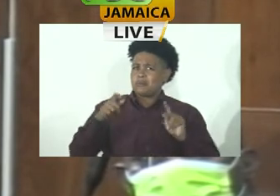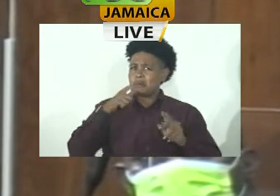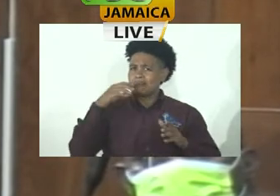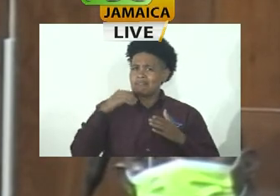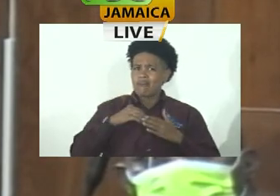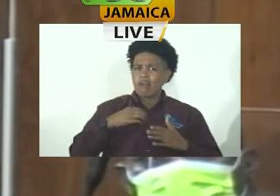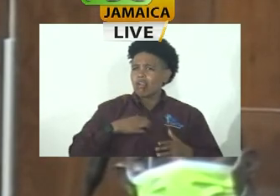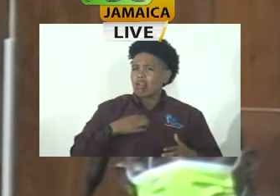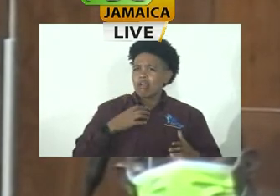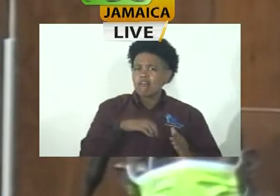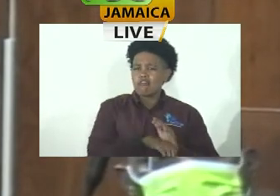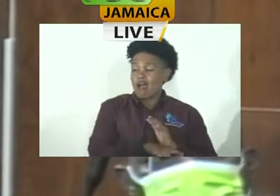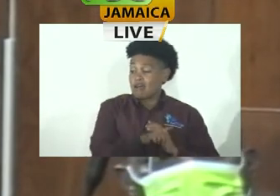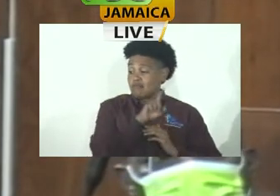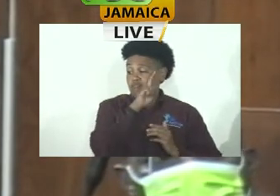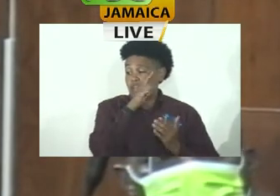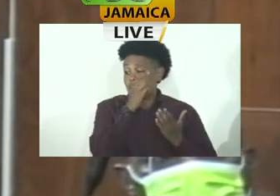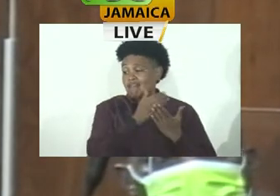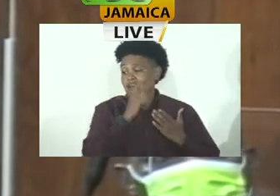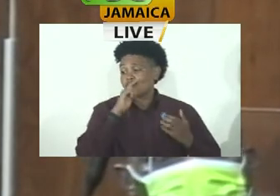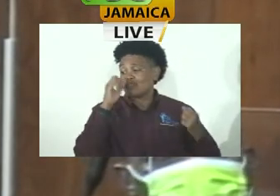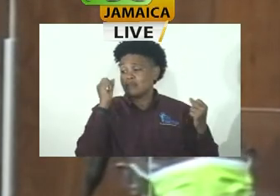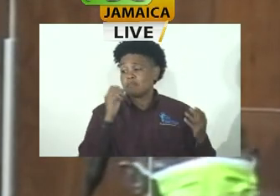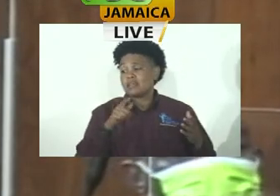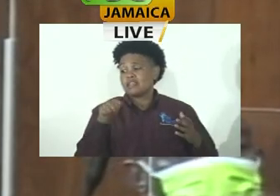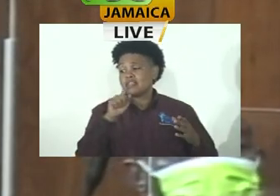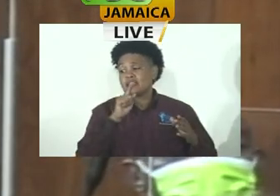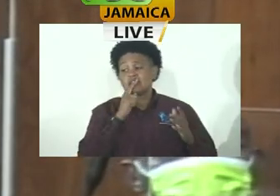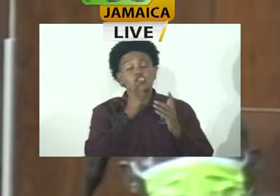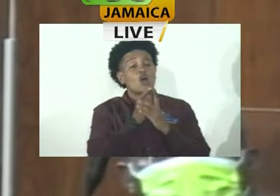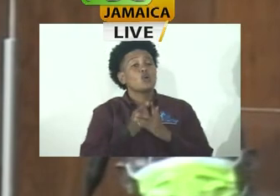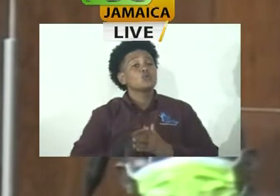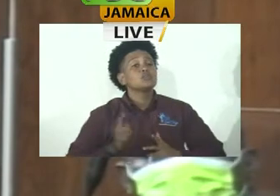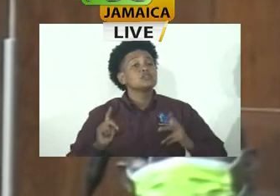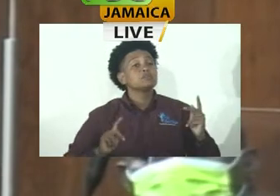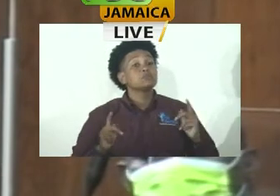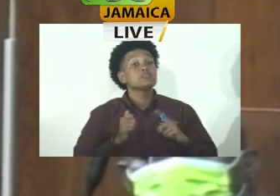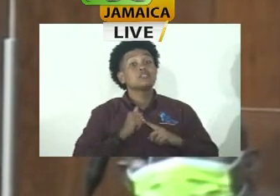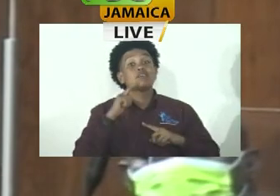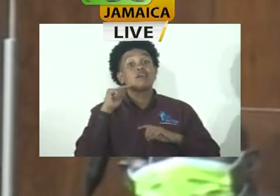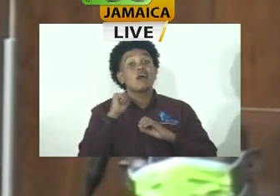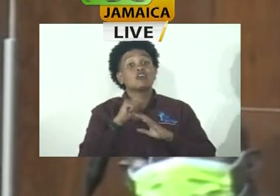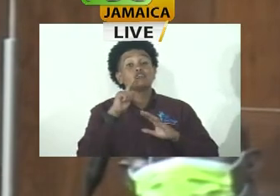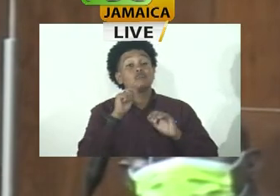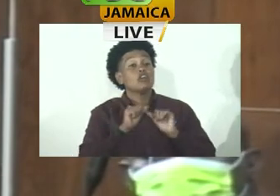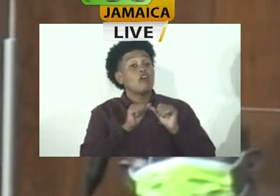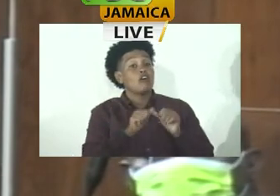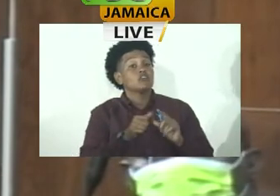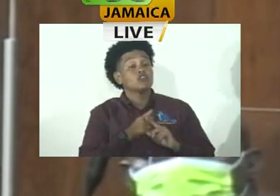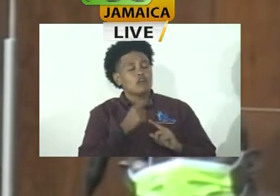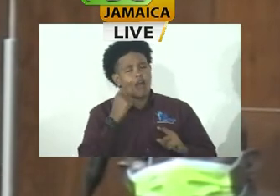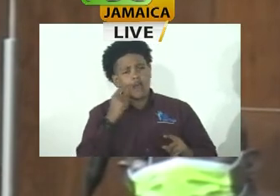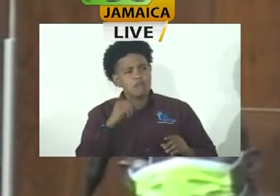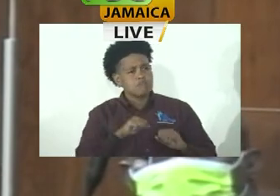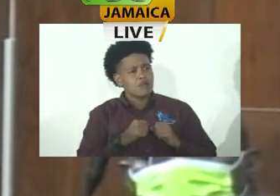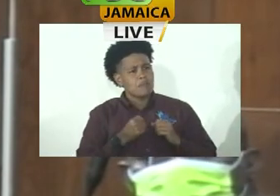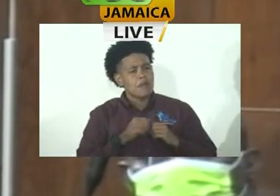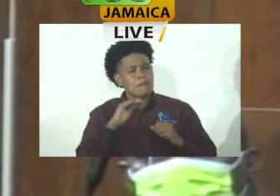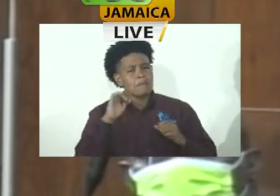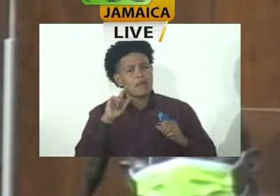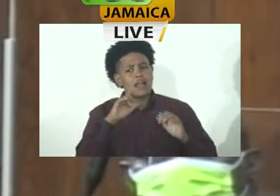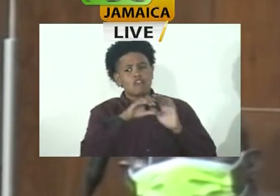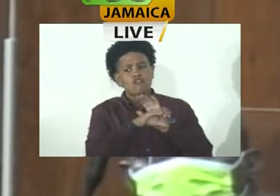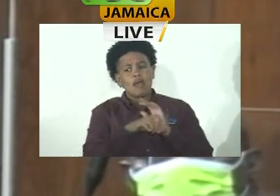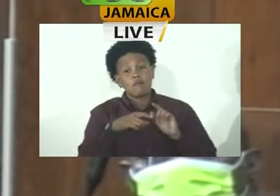in fact madam speaker many of these accused individuals actually continue to commit bill sorry crimes